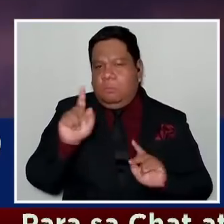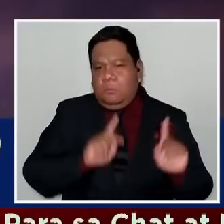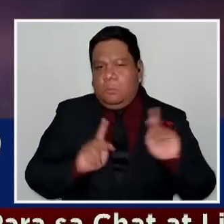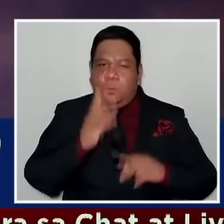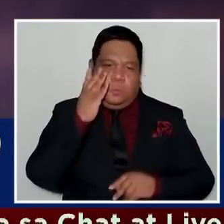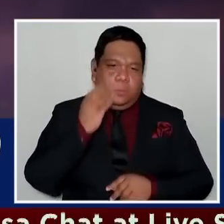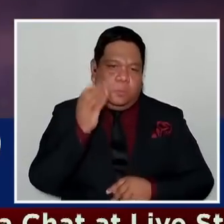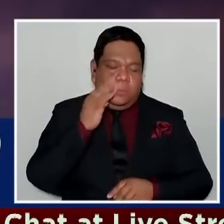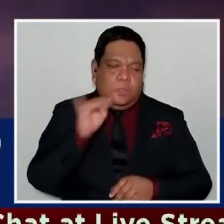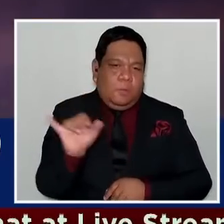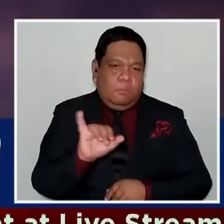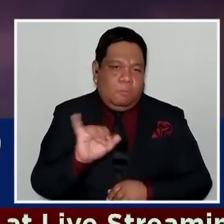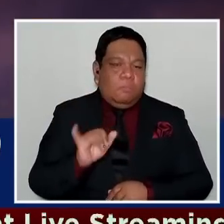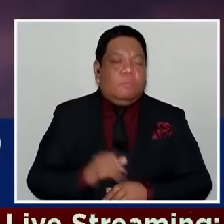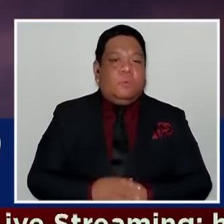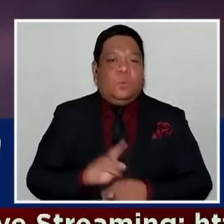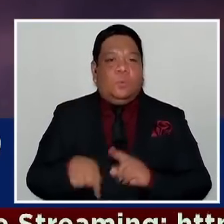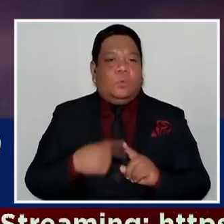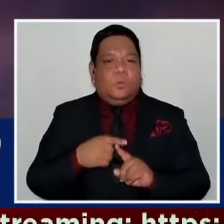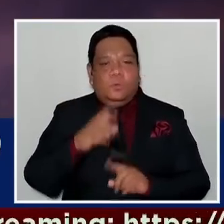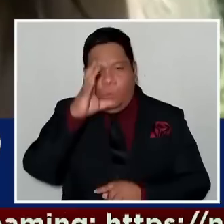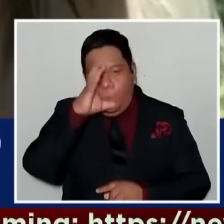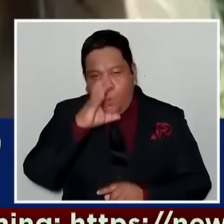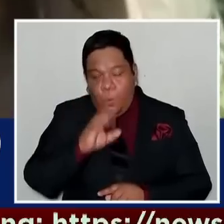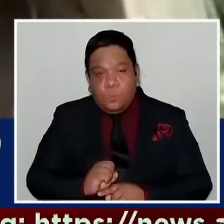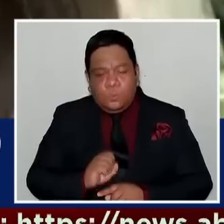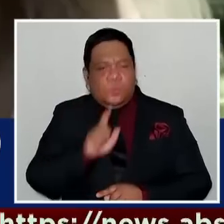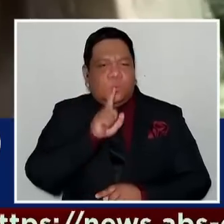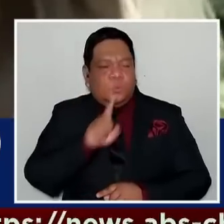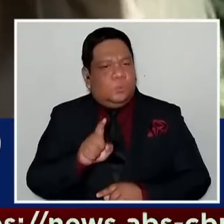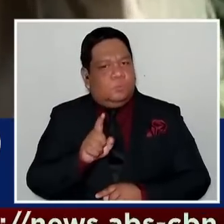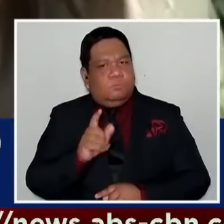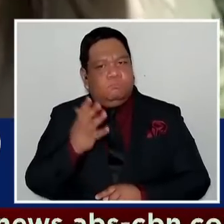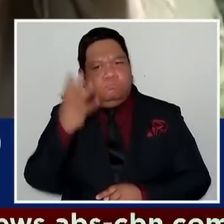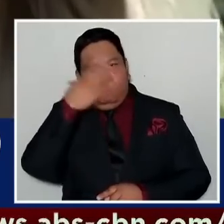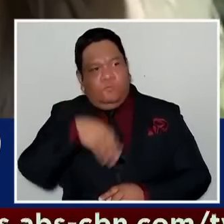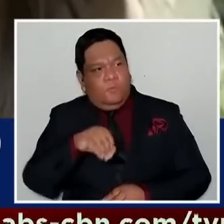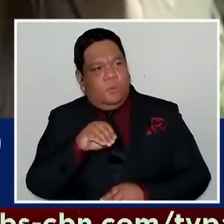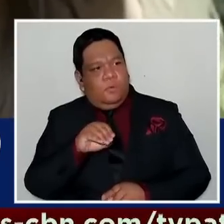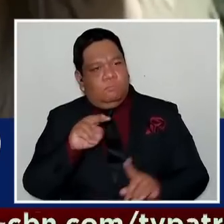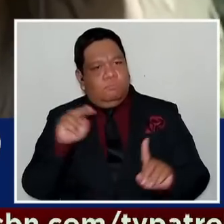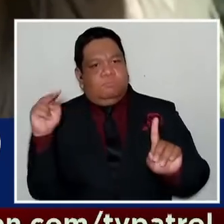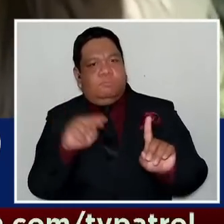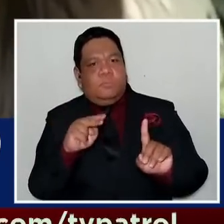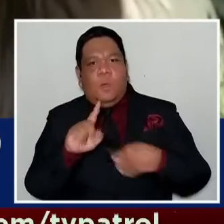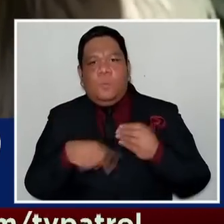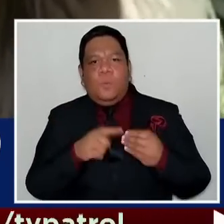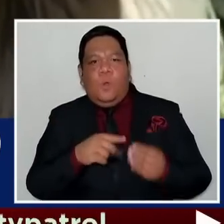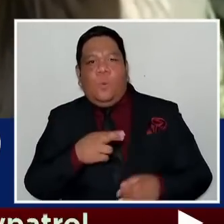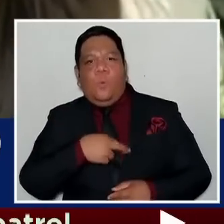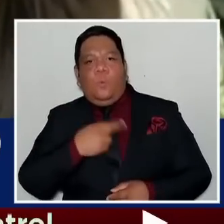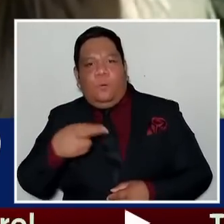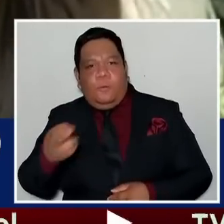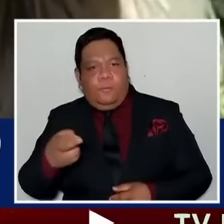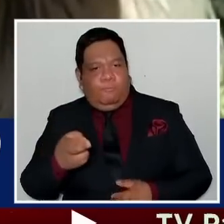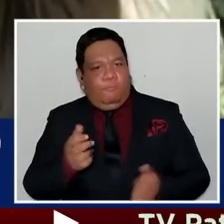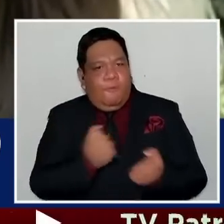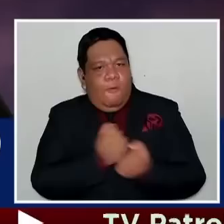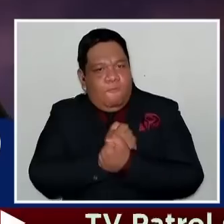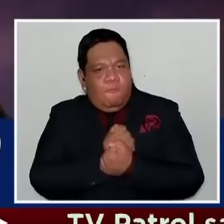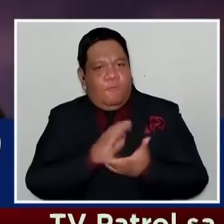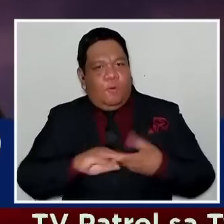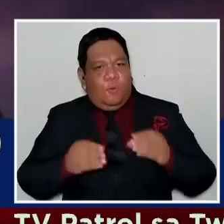they're aging. And I thought it was a beautiful look at romance in a way that you wouldn't have been able to do